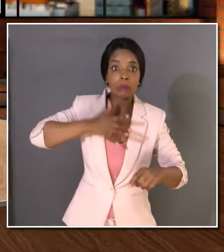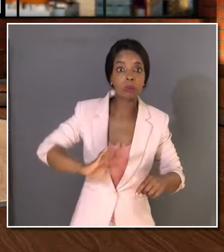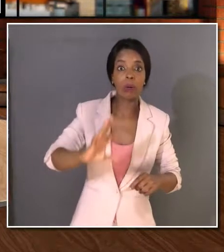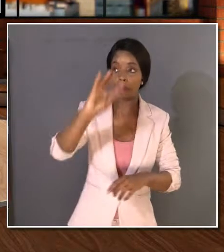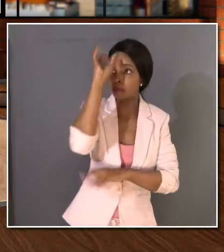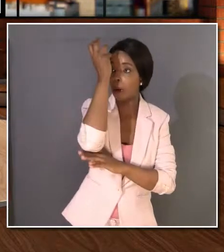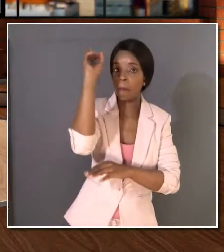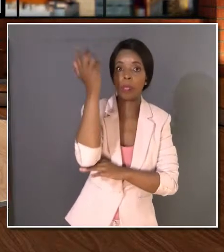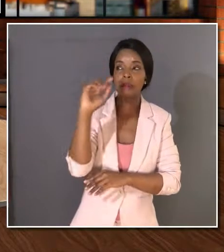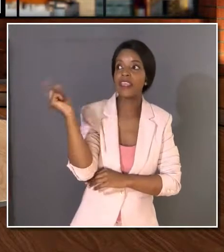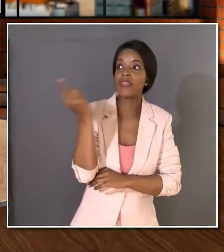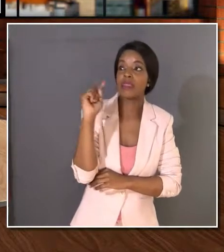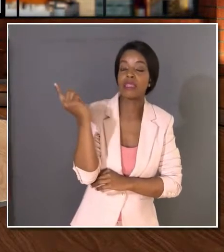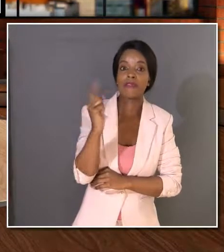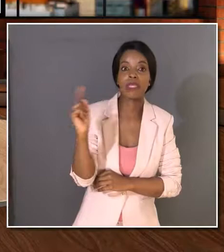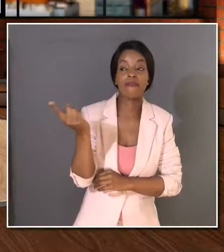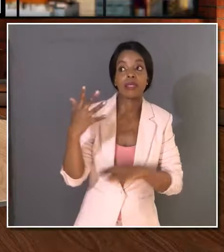winning that fantastic